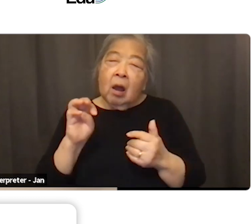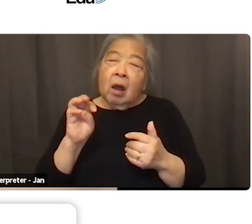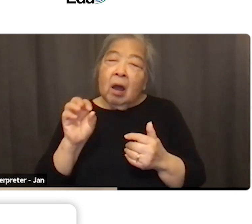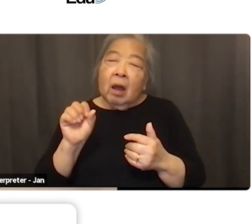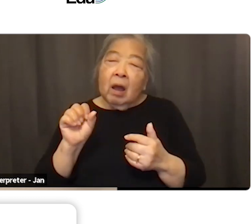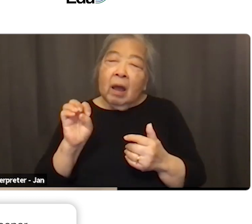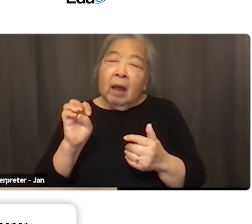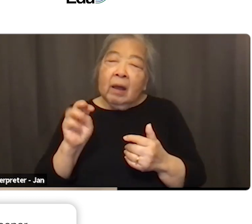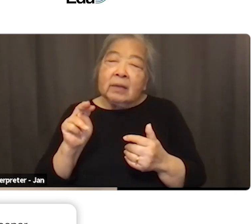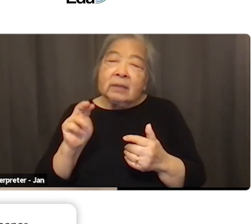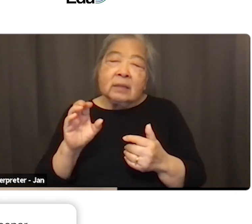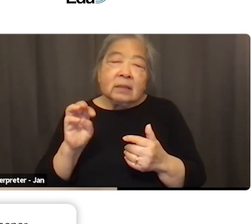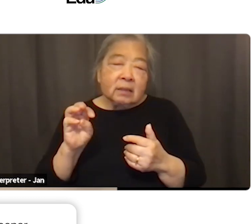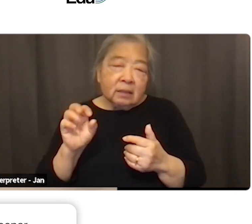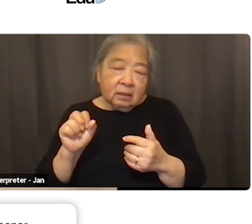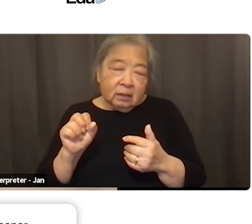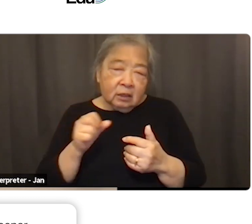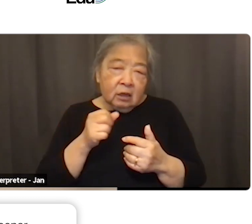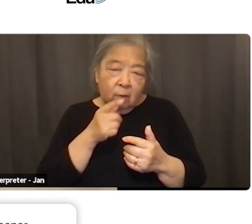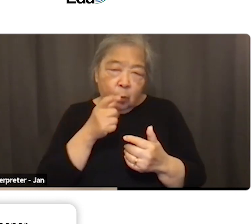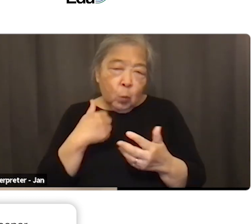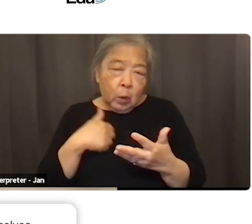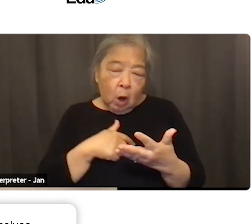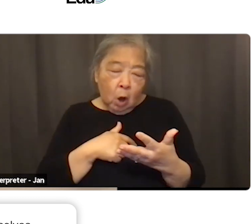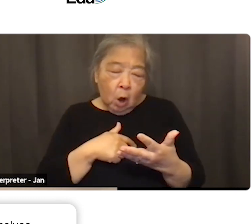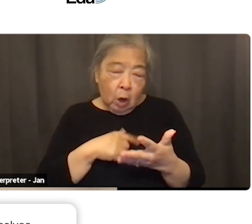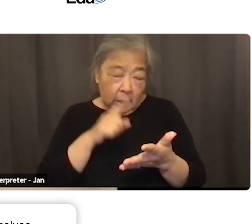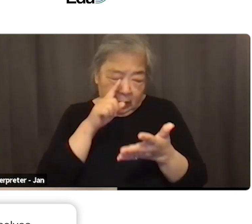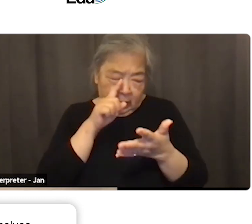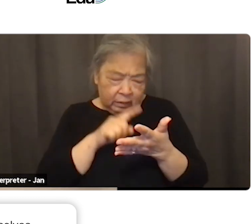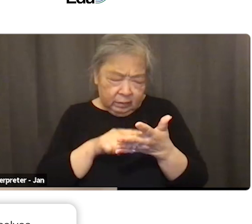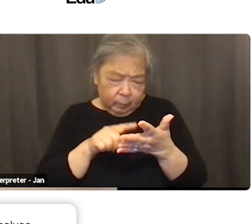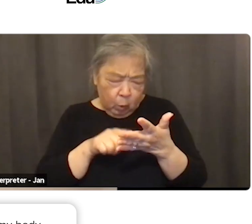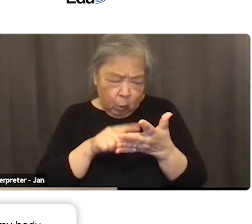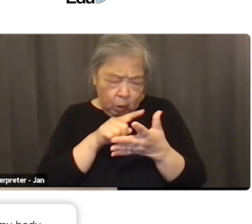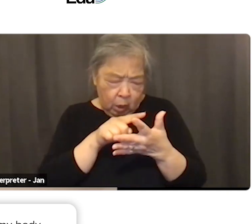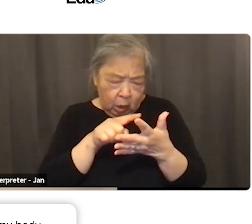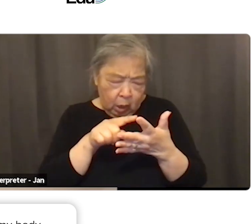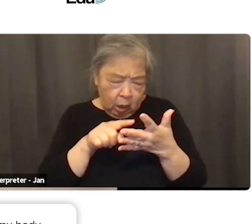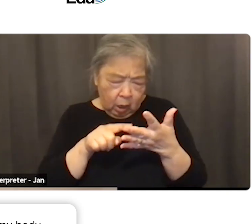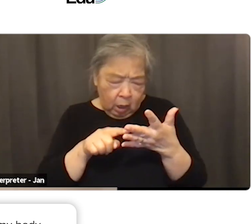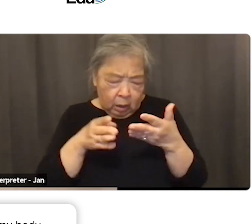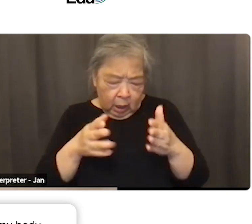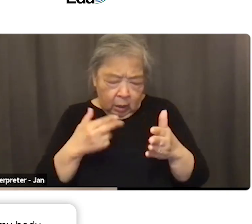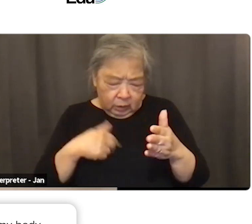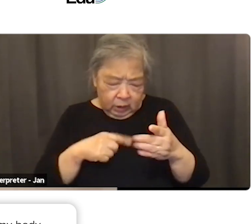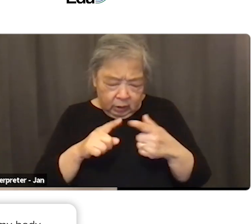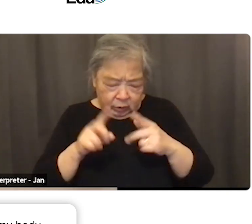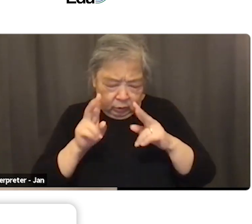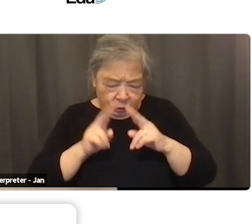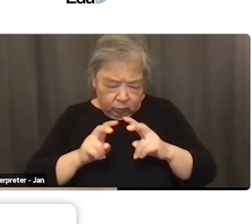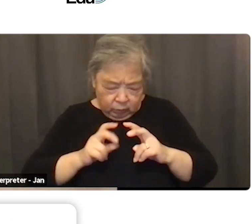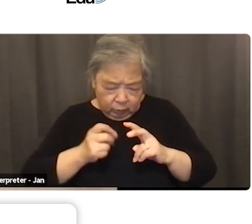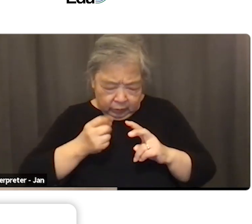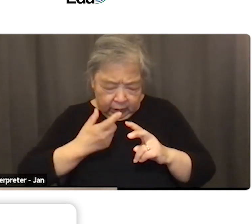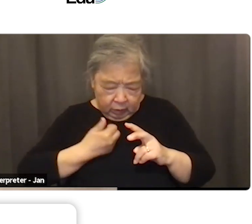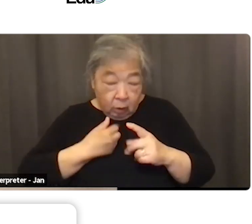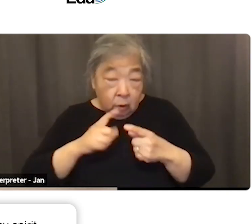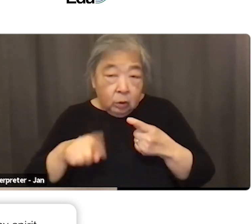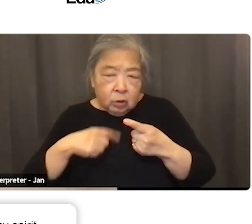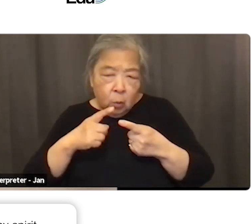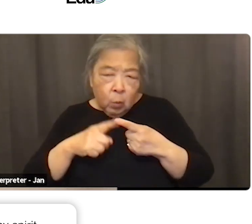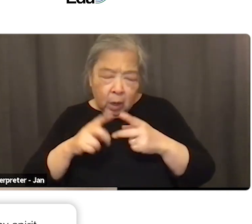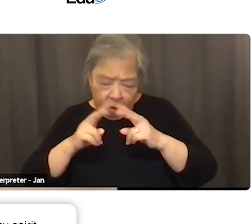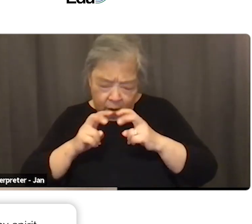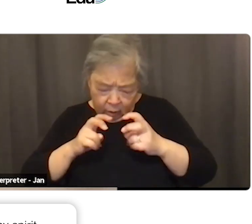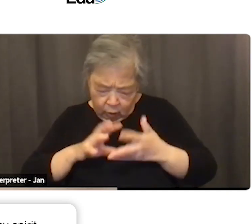in exploring that gives us a deeper understanding of the levels themselves, right? So when I learn my body more, I have a deeper connection